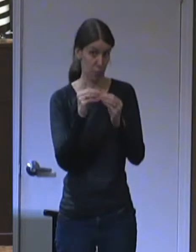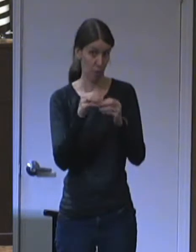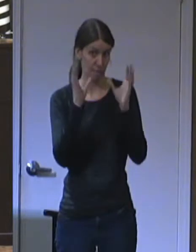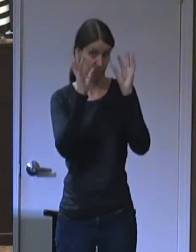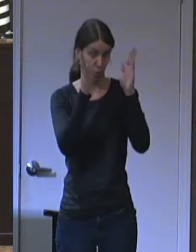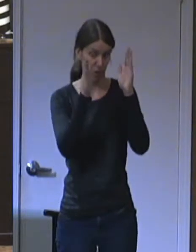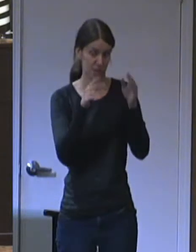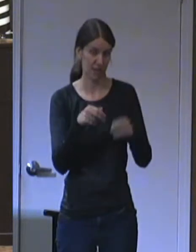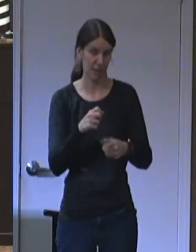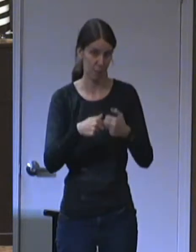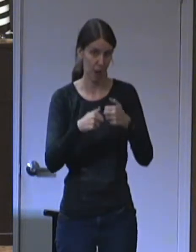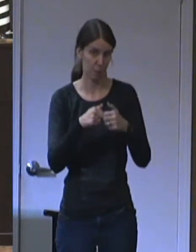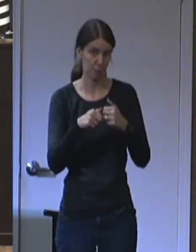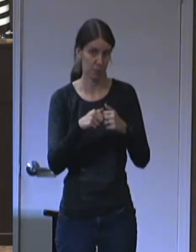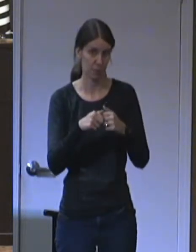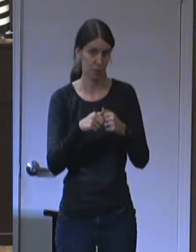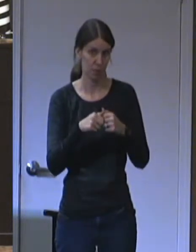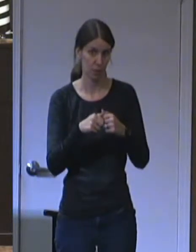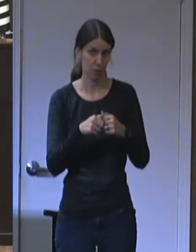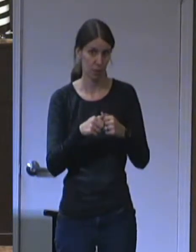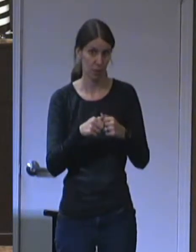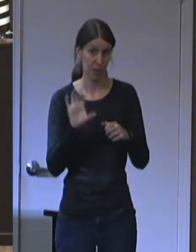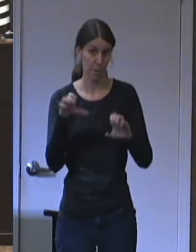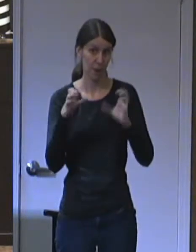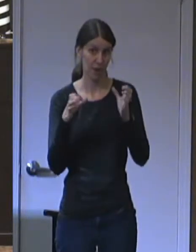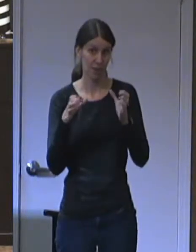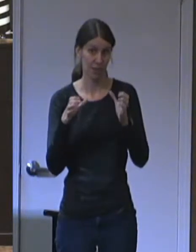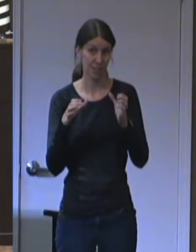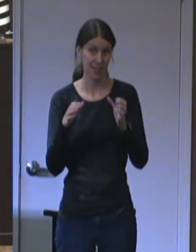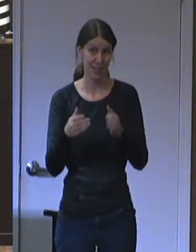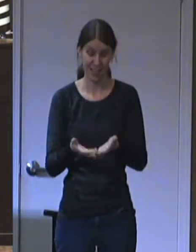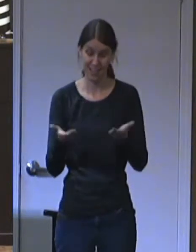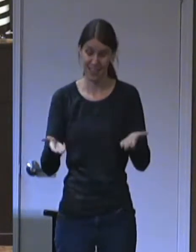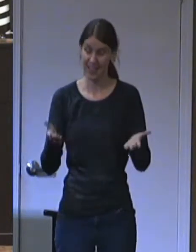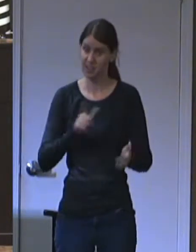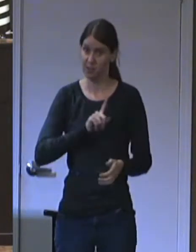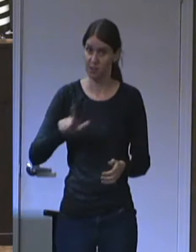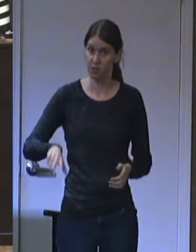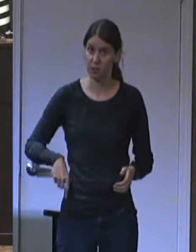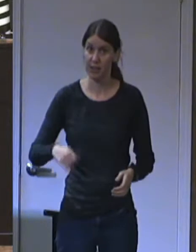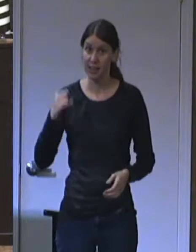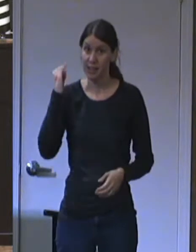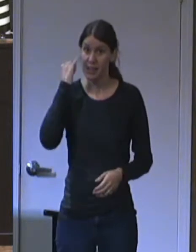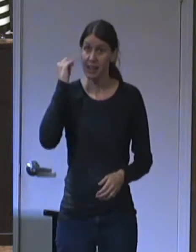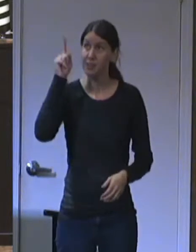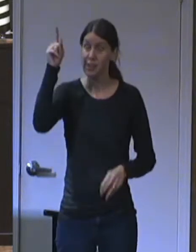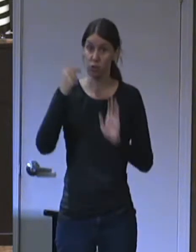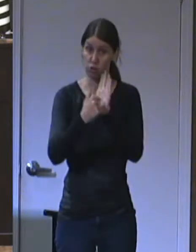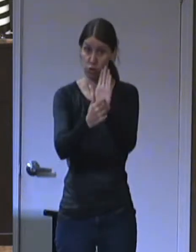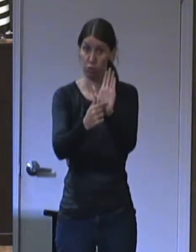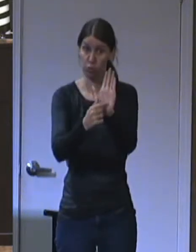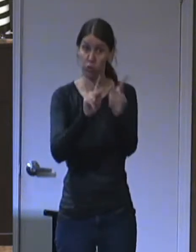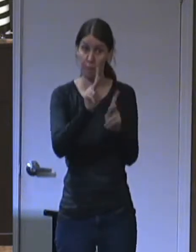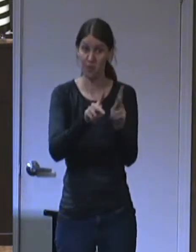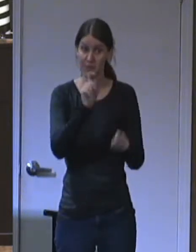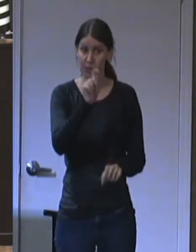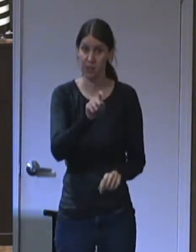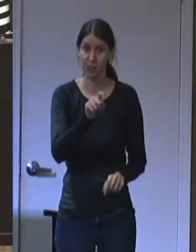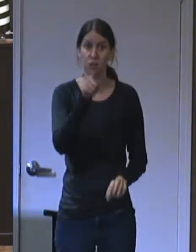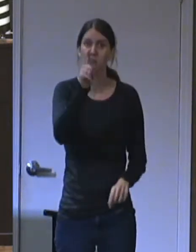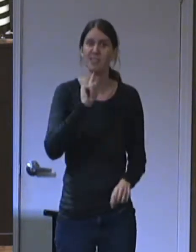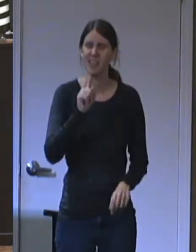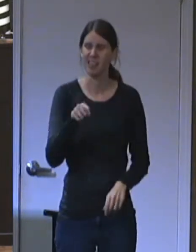on the problems, you're going to be more focused on those things than you are the Lord Jesus Christ. And when He points somebody out, you're going to say, I don't have time.